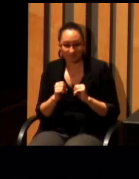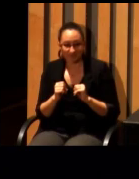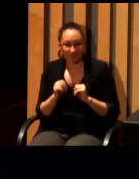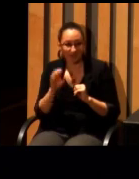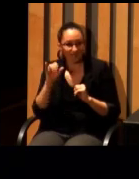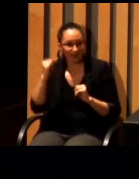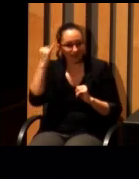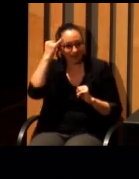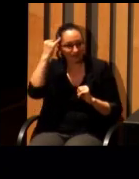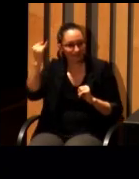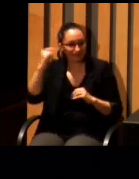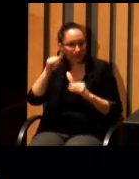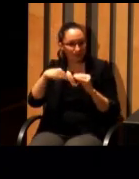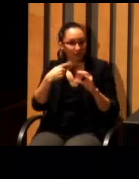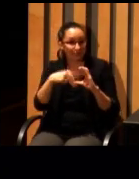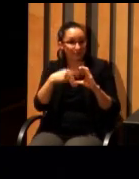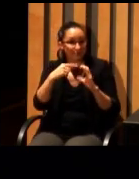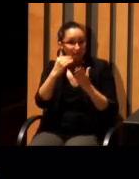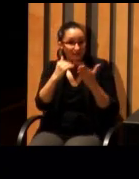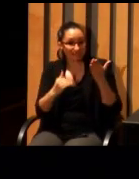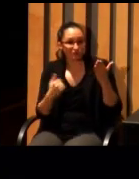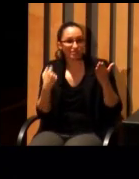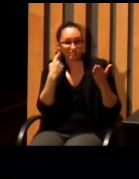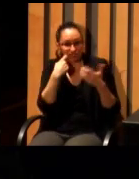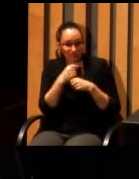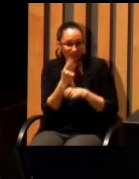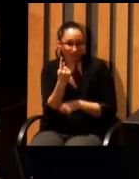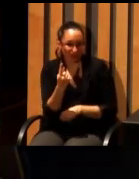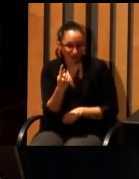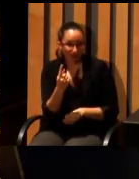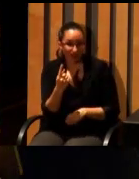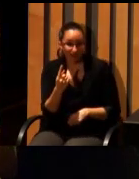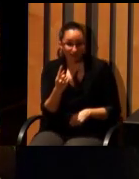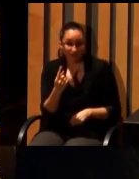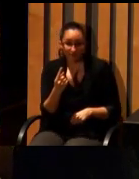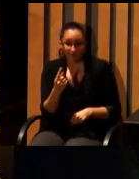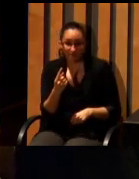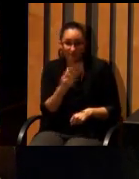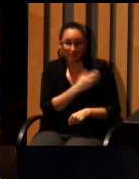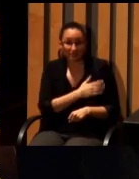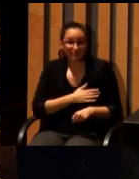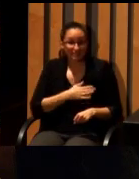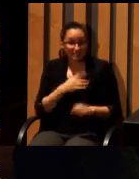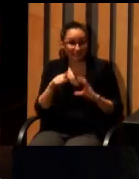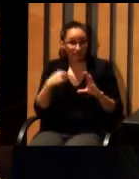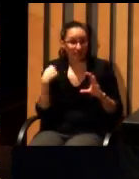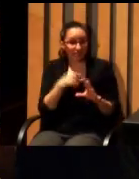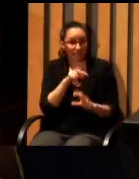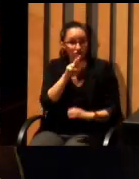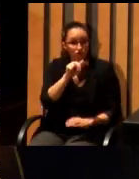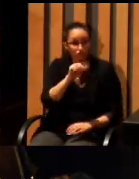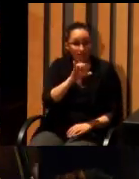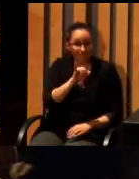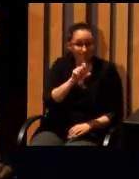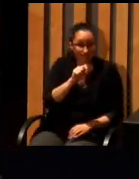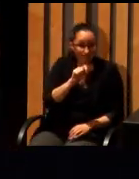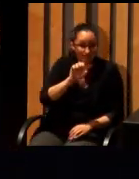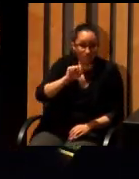idea of an email. We just created one. Please, everyone, email us at